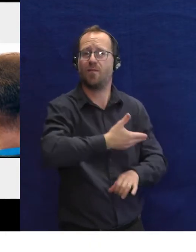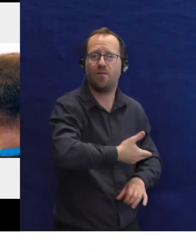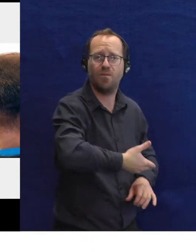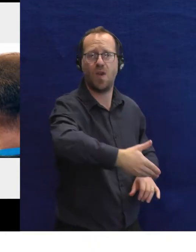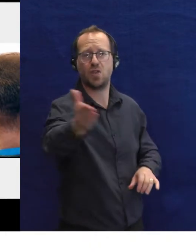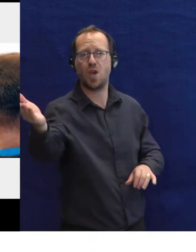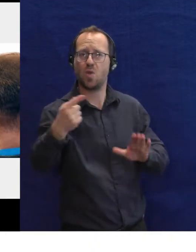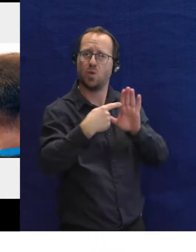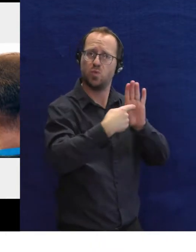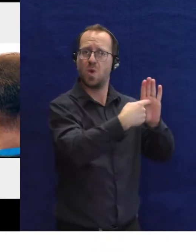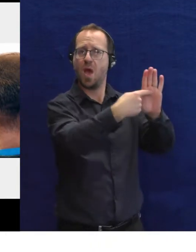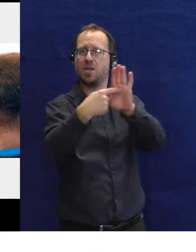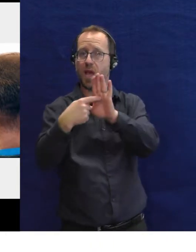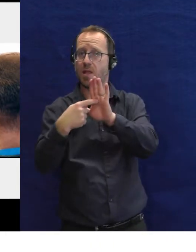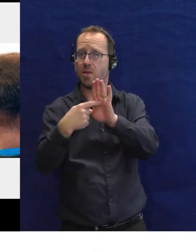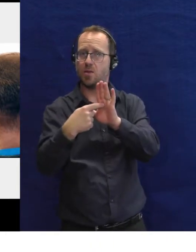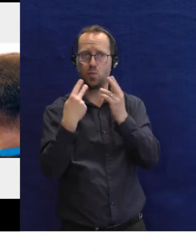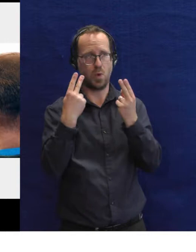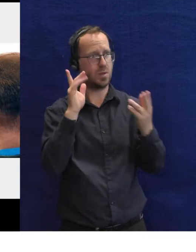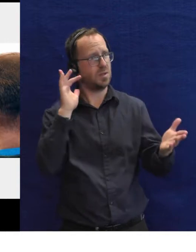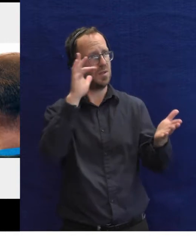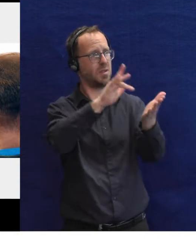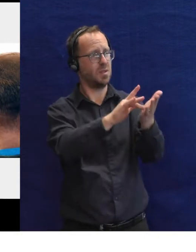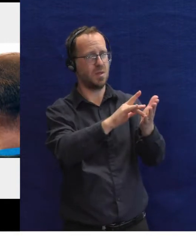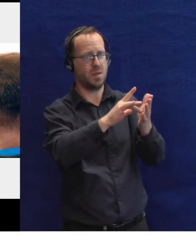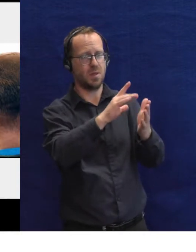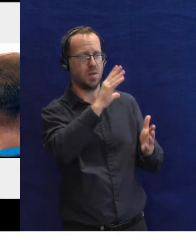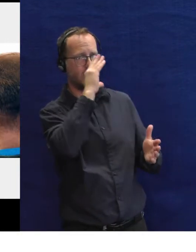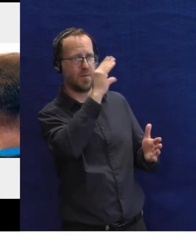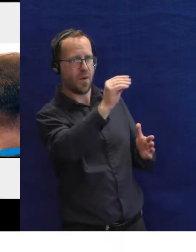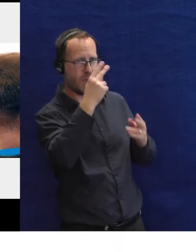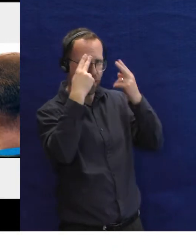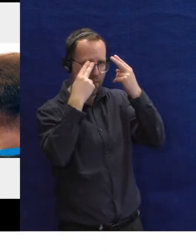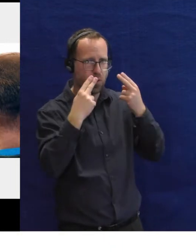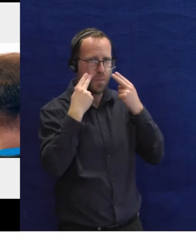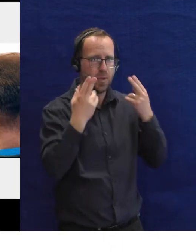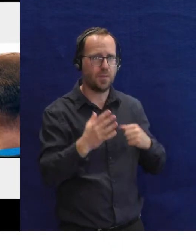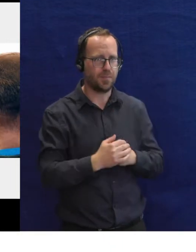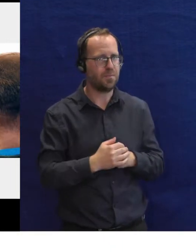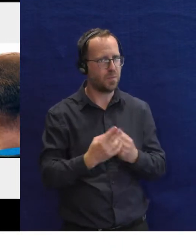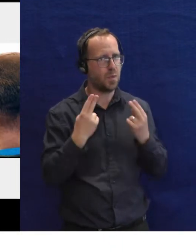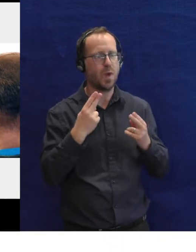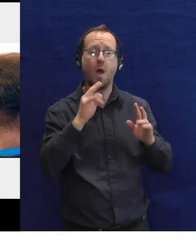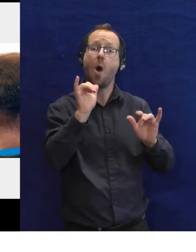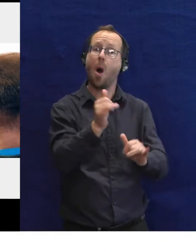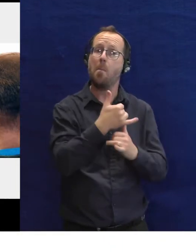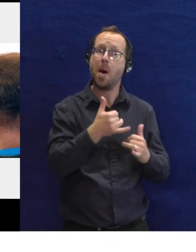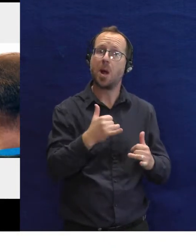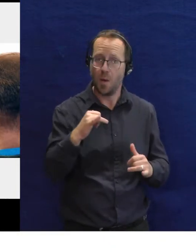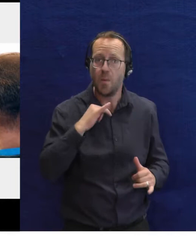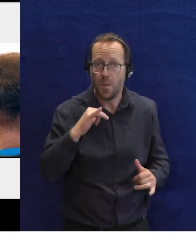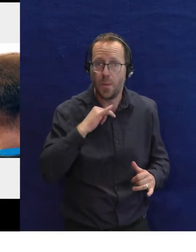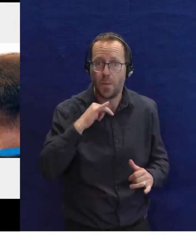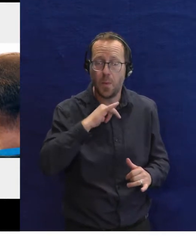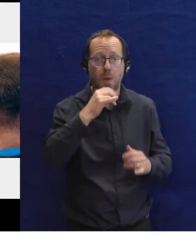discovered that it makes actually fun to watch, to observe, to figure out what could be necessary for my